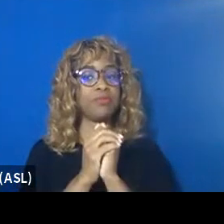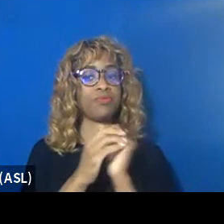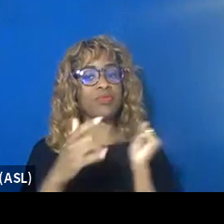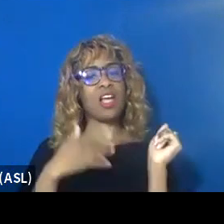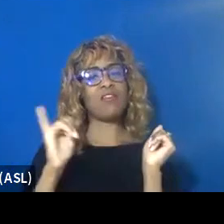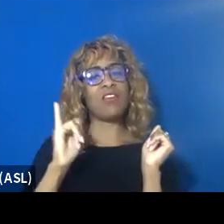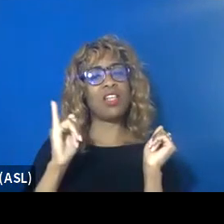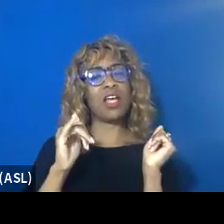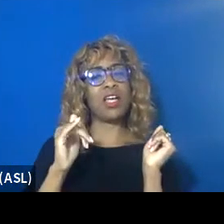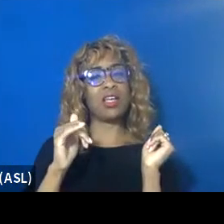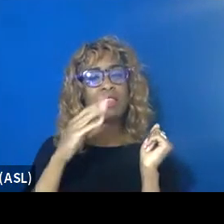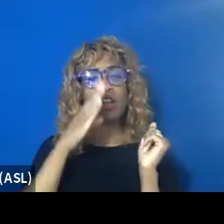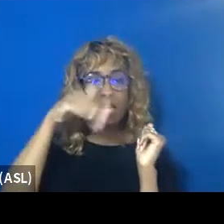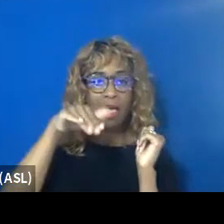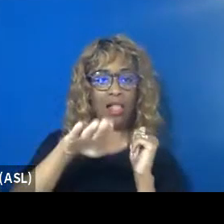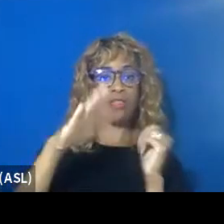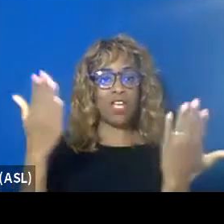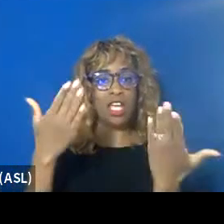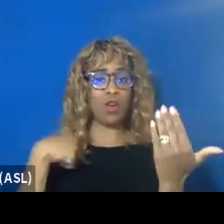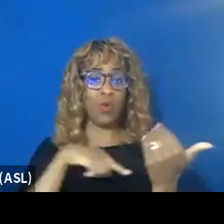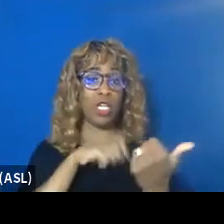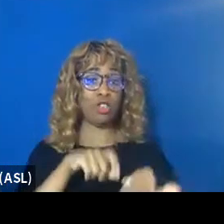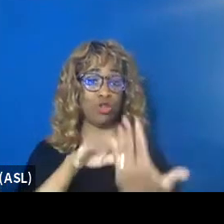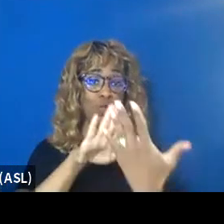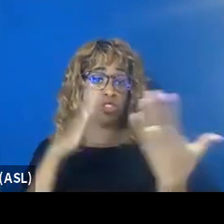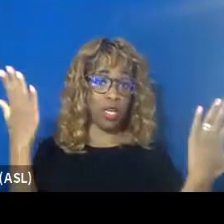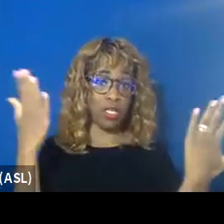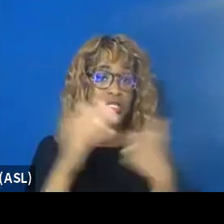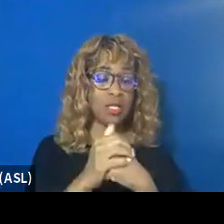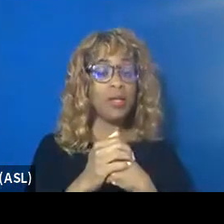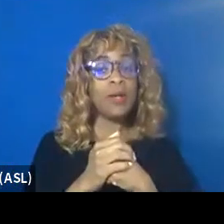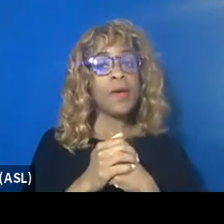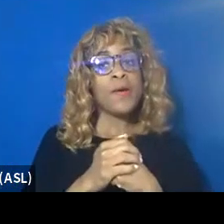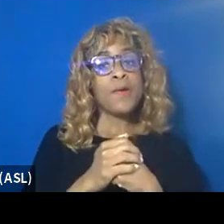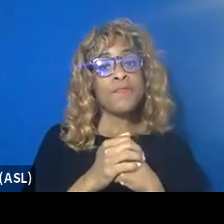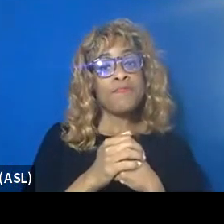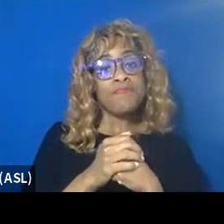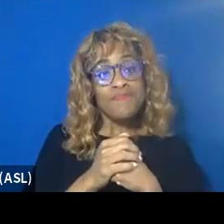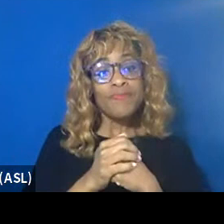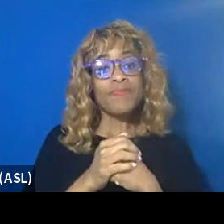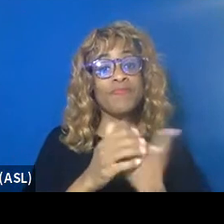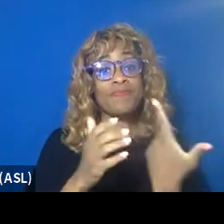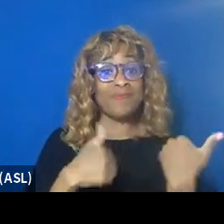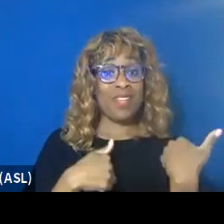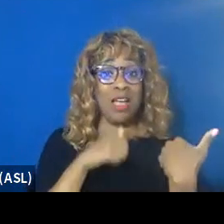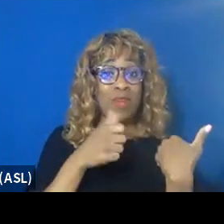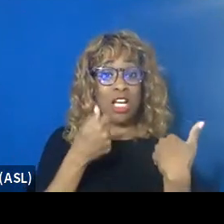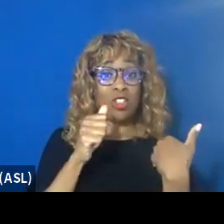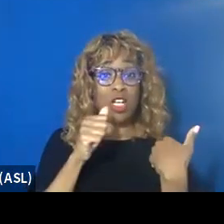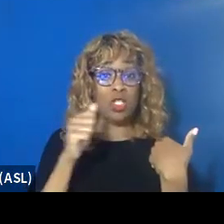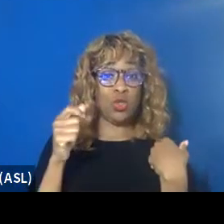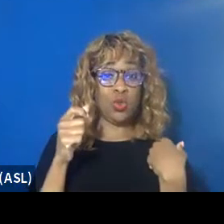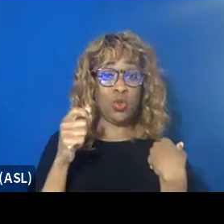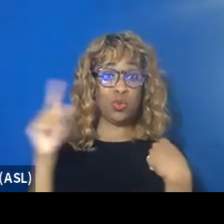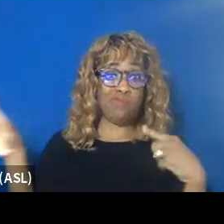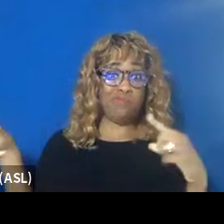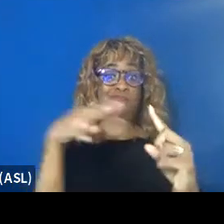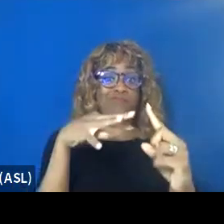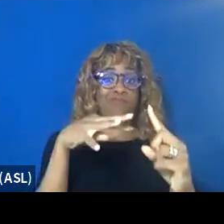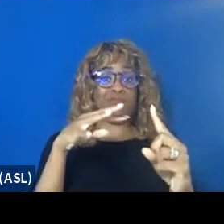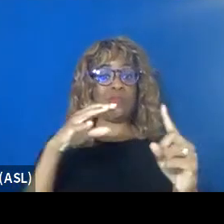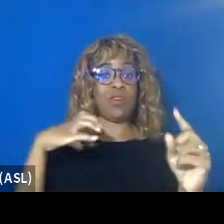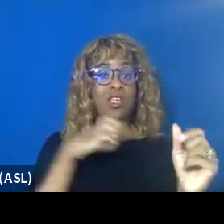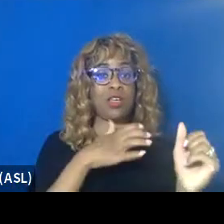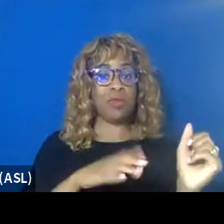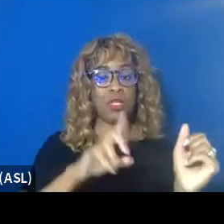like there's an elephant in the room that needs to be addressed. And I'm not trying to put Commissioner Lang on the spot, but at the same time, I